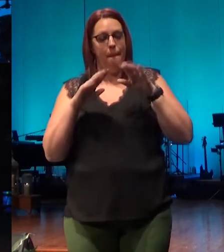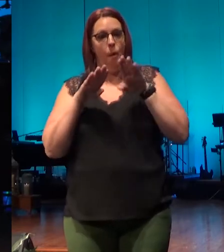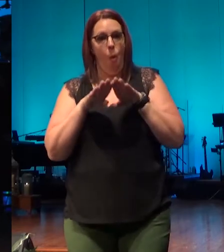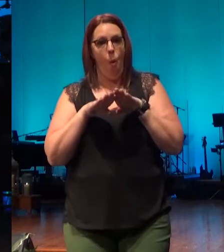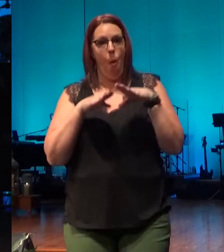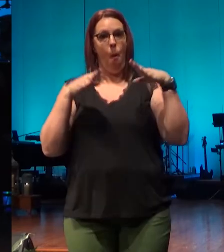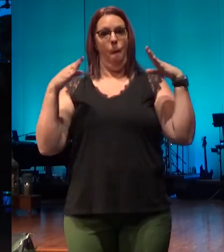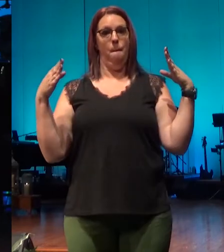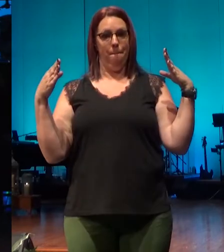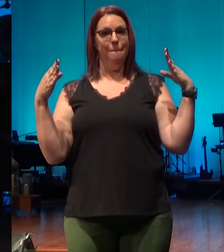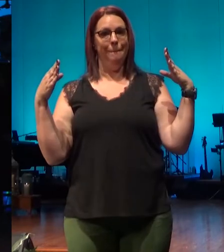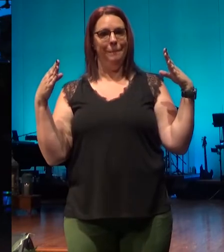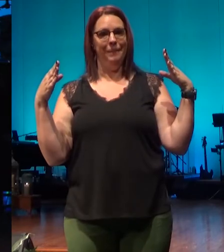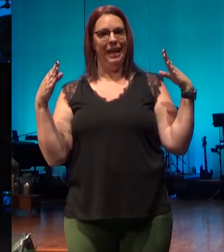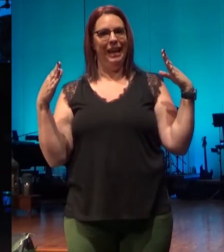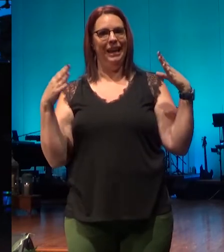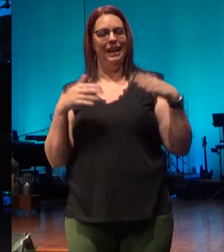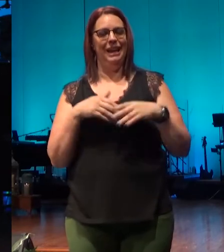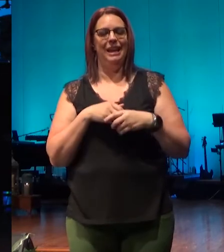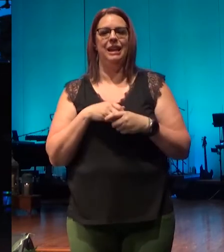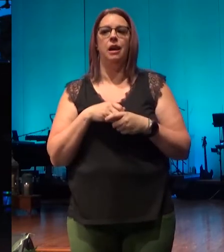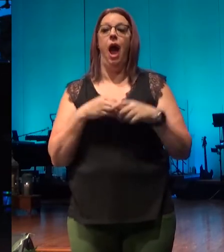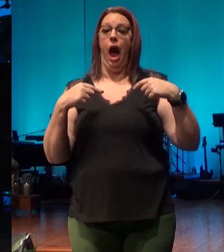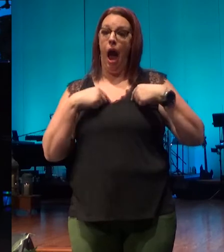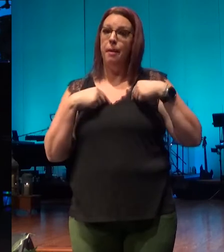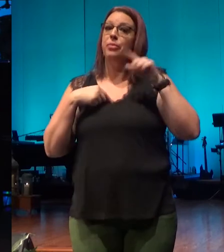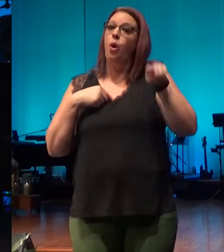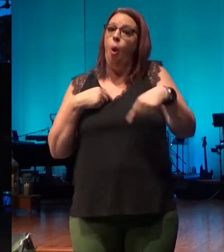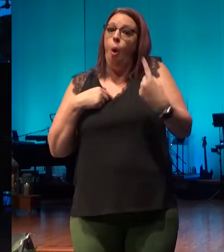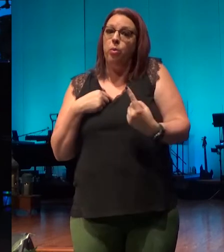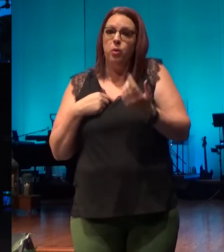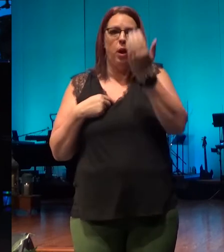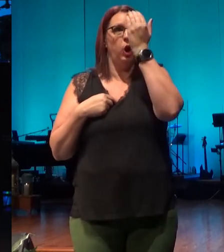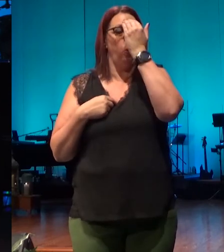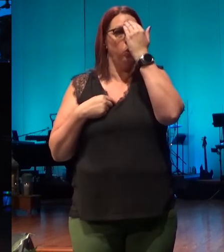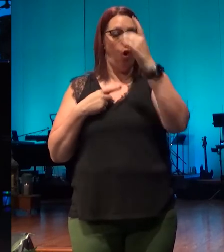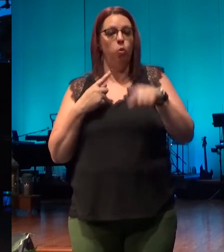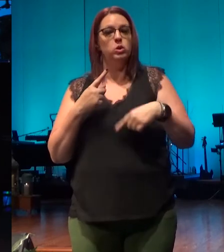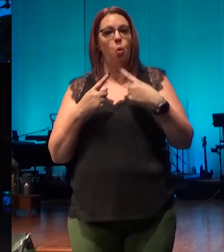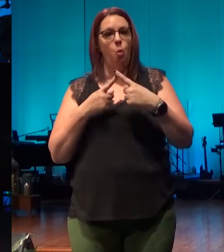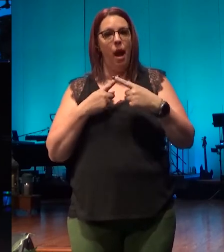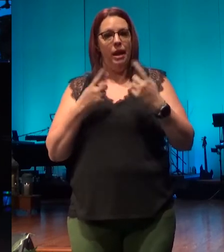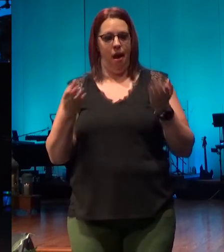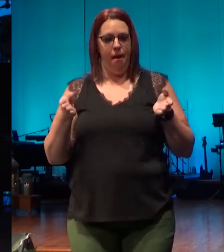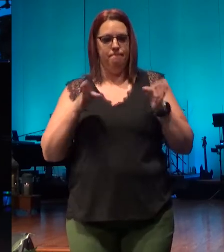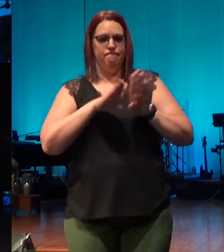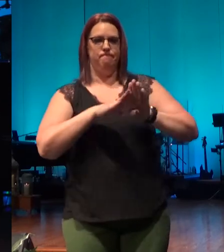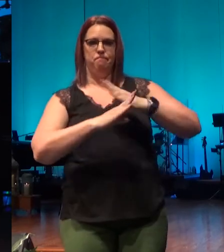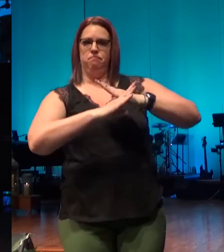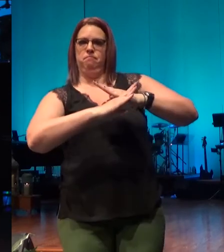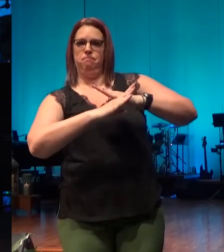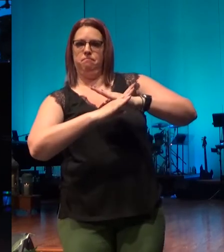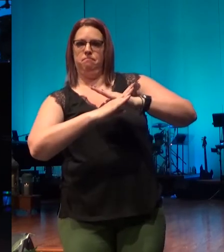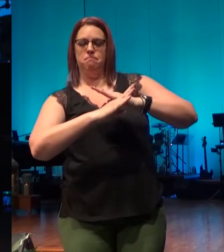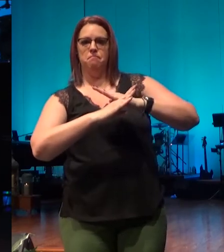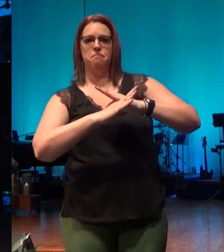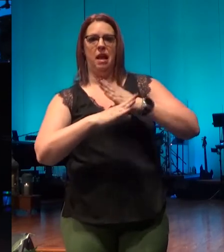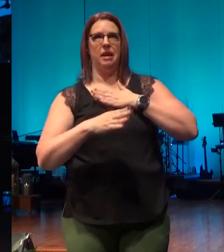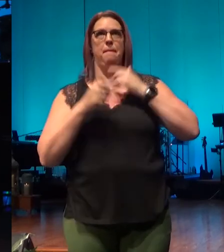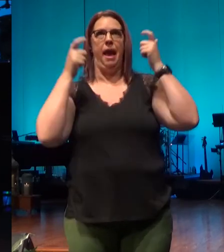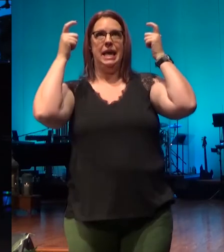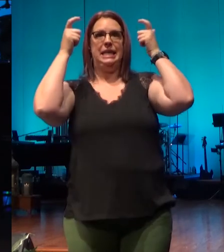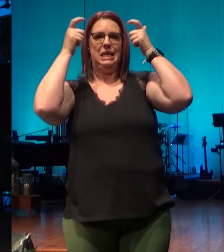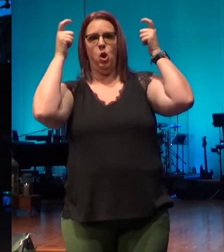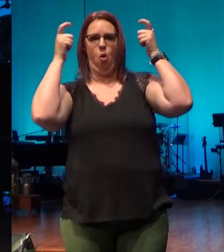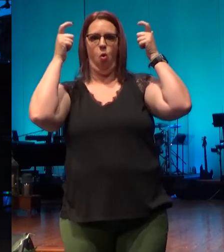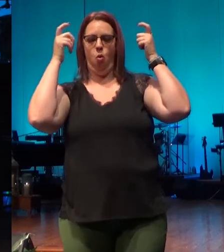closing. You're the only one who knows when you're using things to protect yourself and keep your ego together,